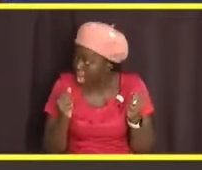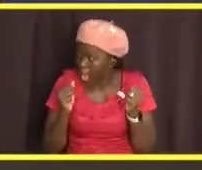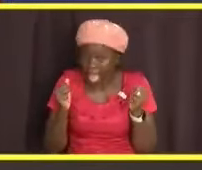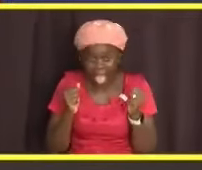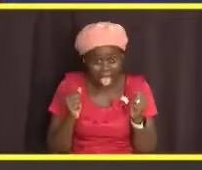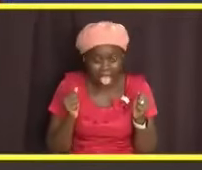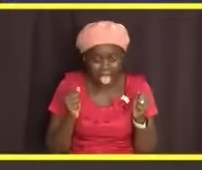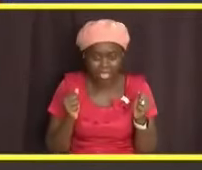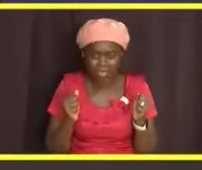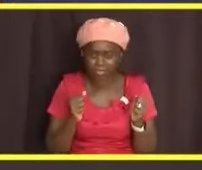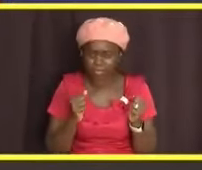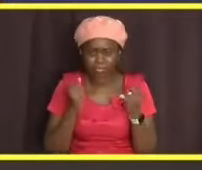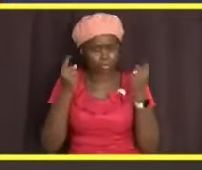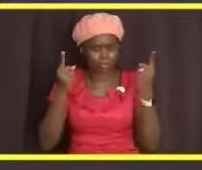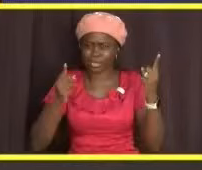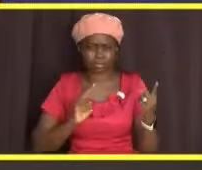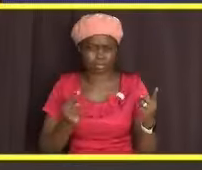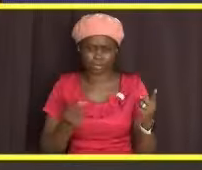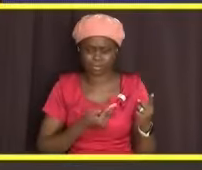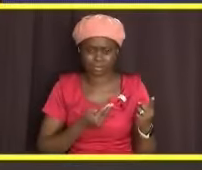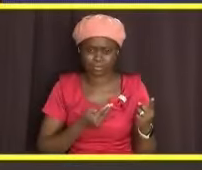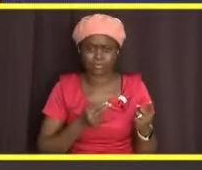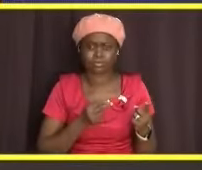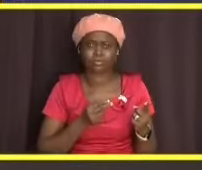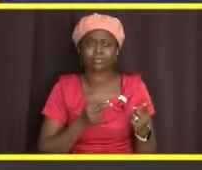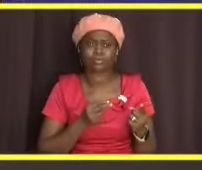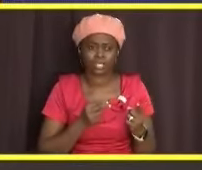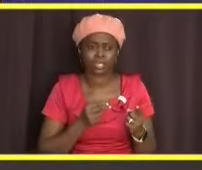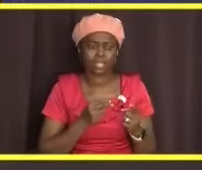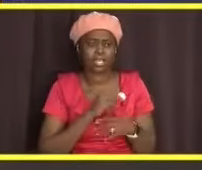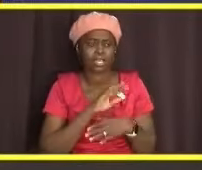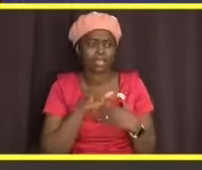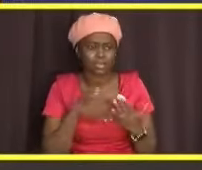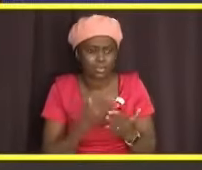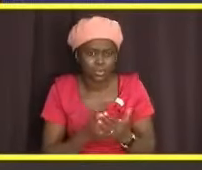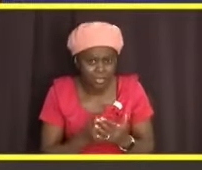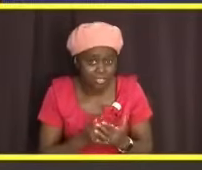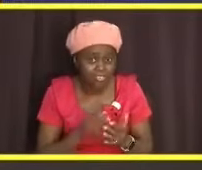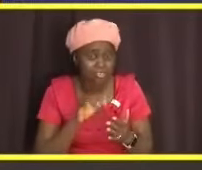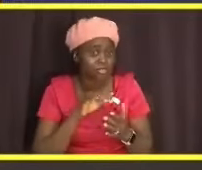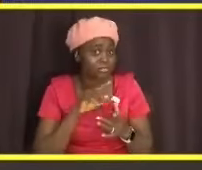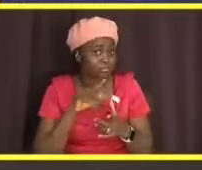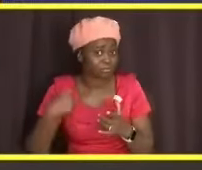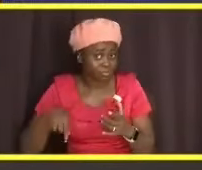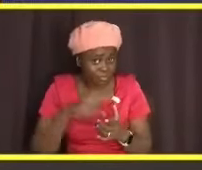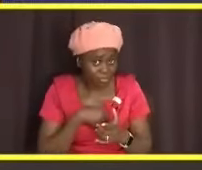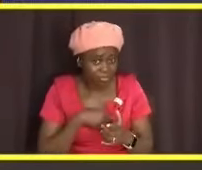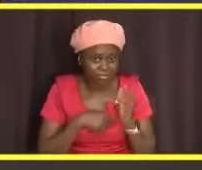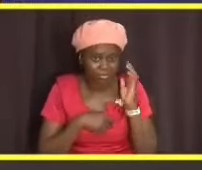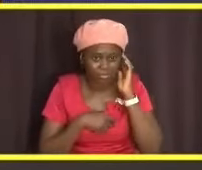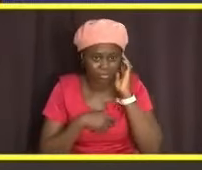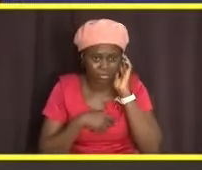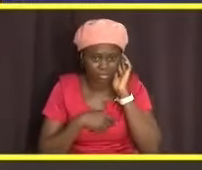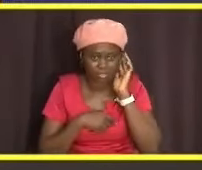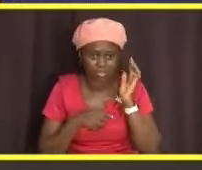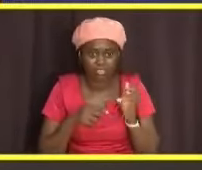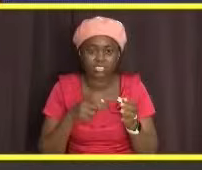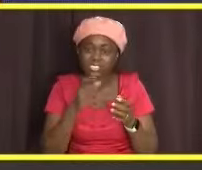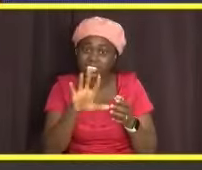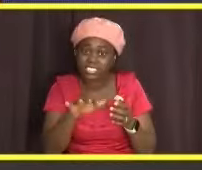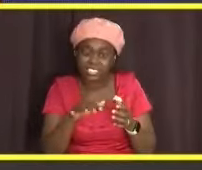By the time he could talk, I had cooled down. He turned to me and said, "Daddy, what